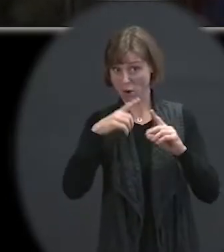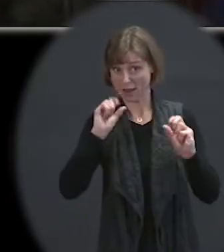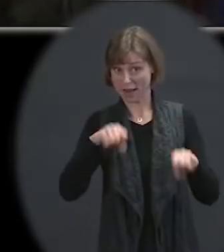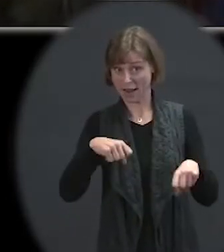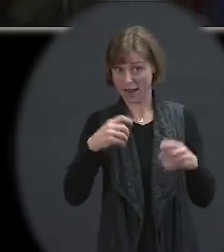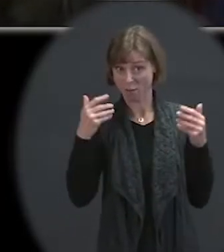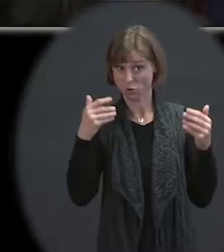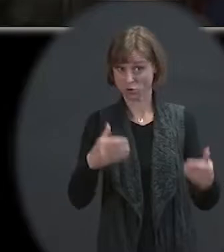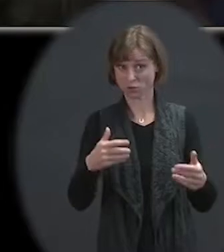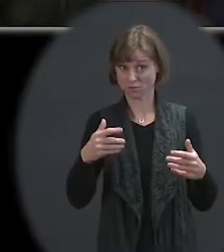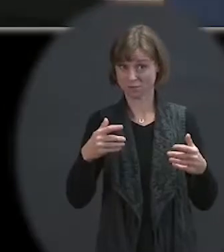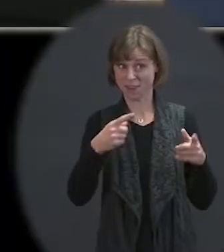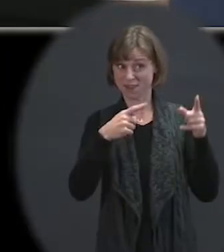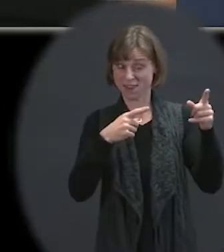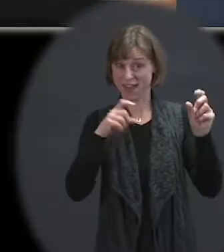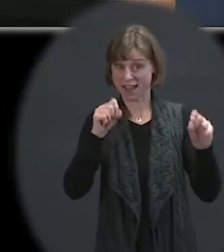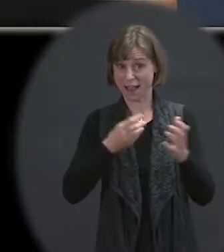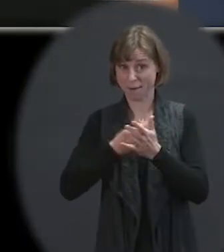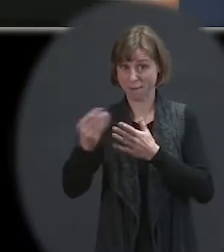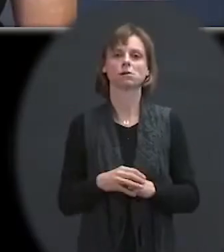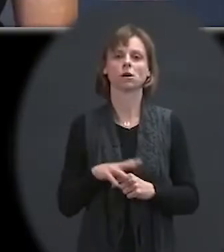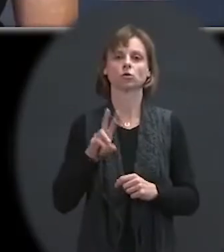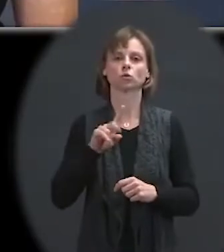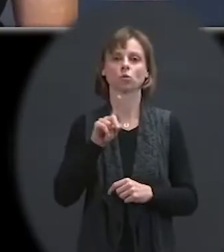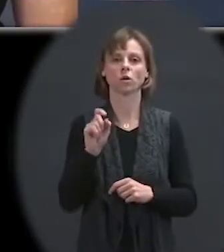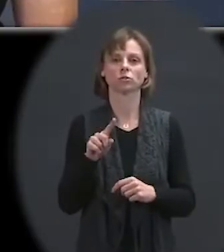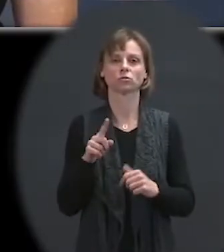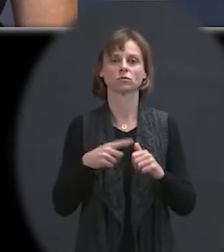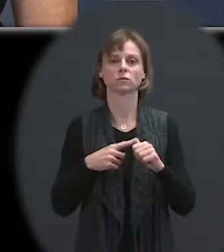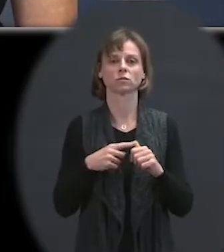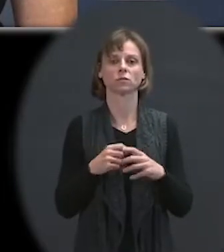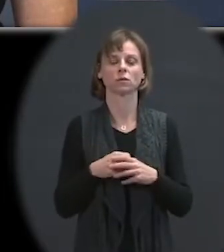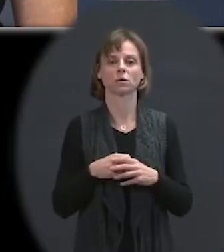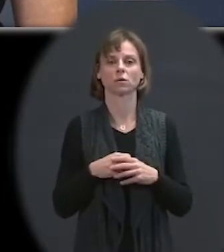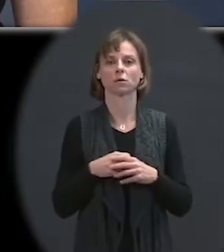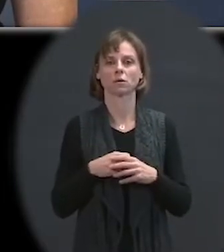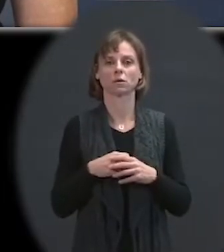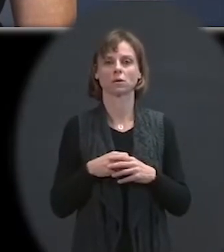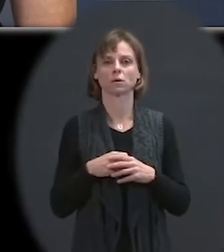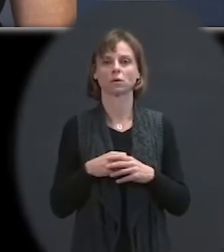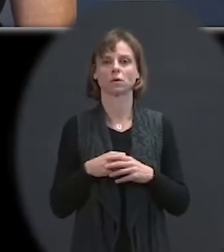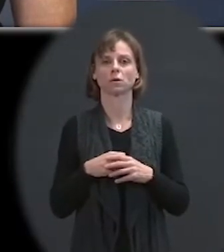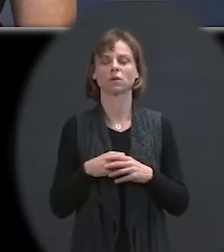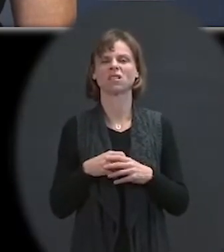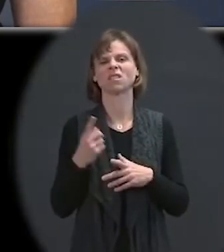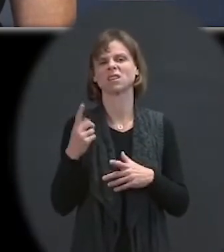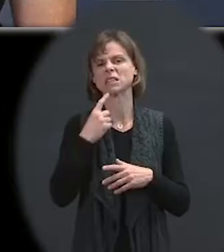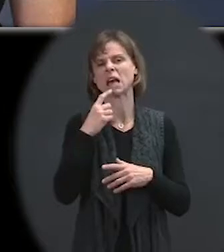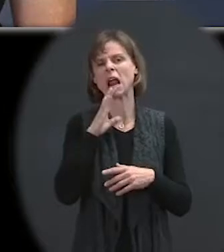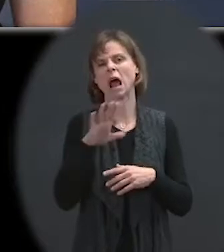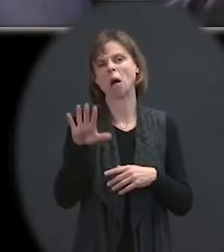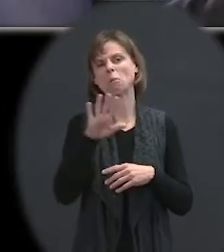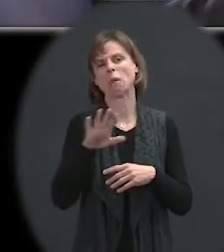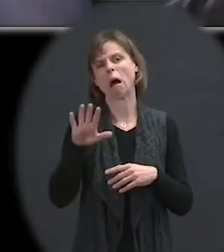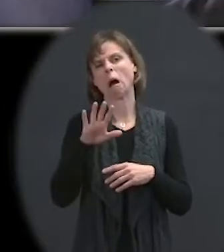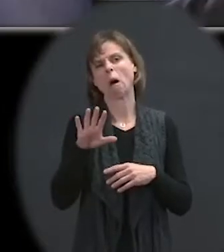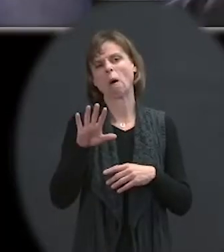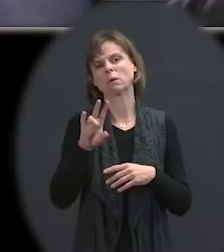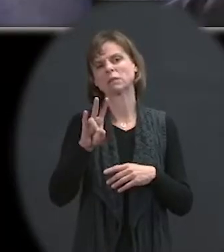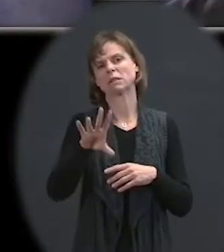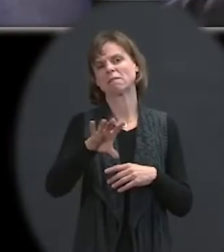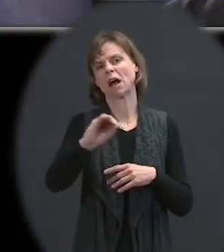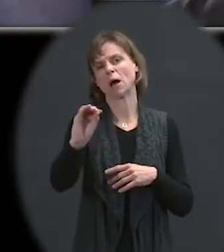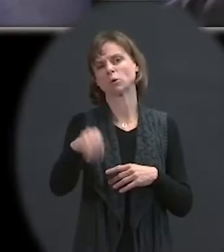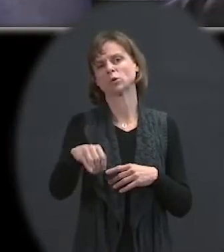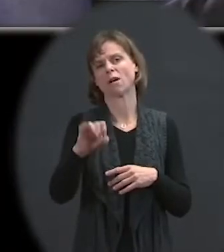from the U.S. and Canada? I don't anticipate that, no. Polls have shown that 3/4 or so of Republicans still apparently believe that the election